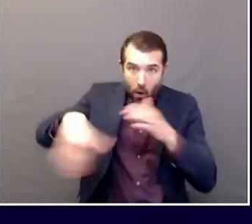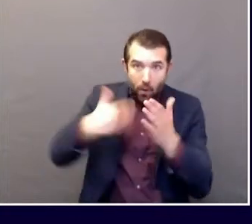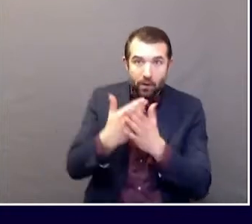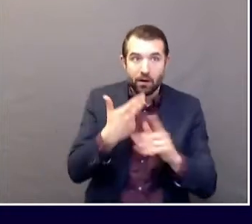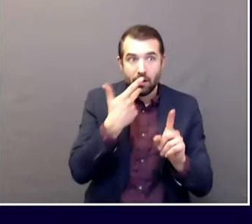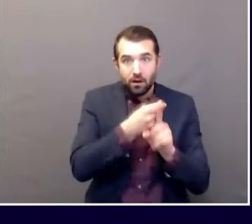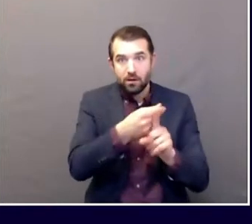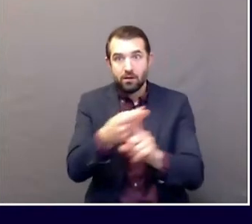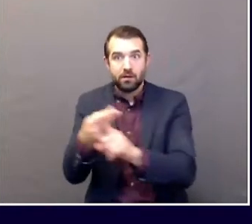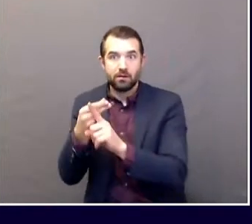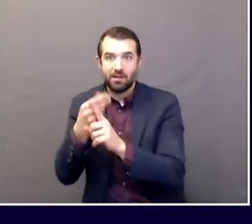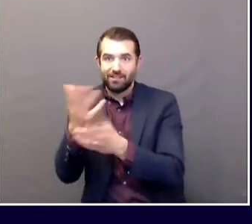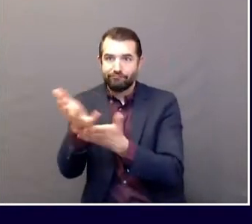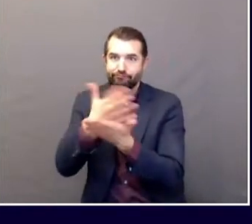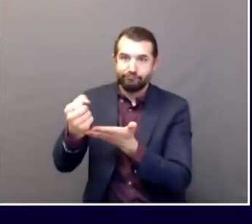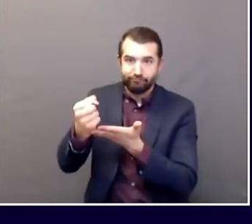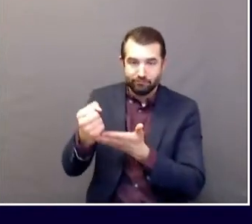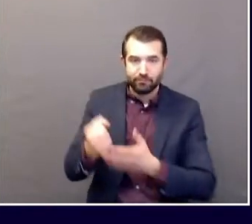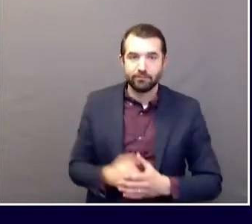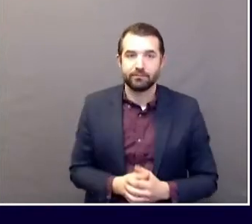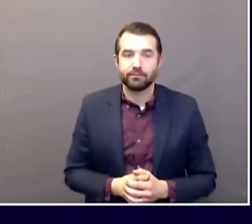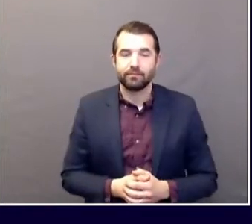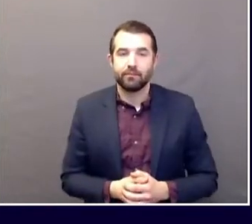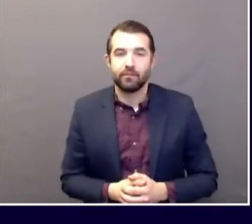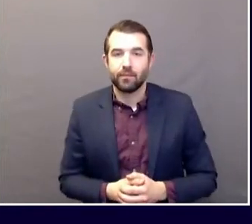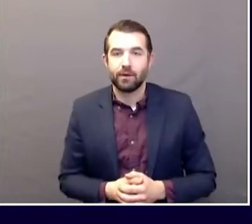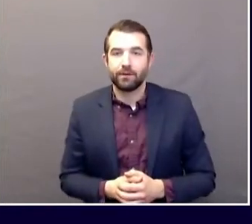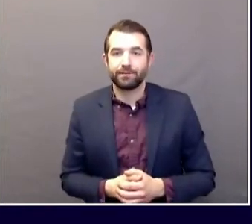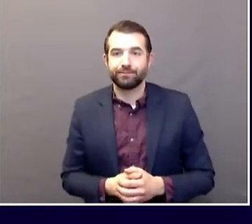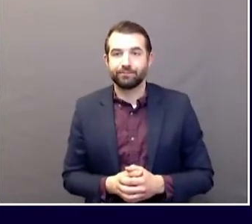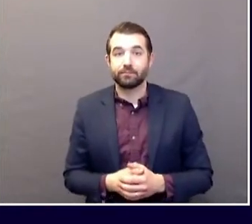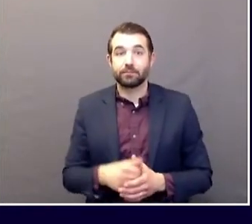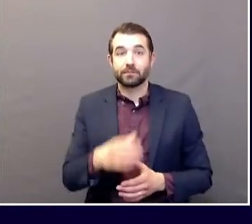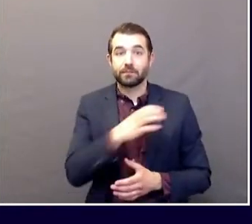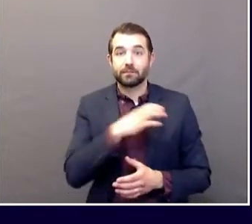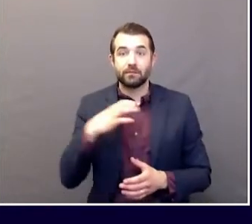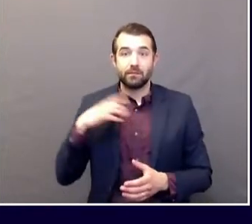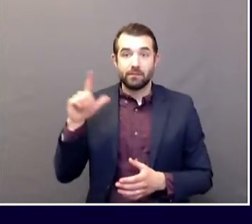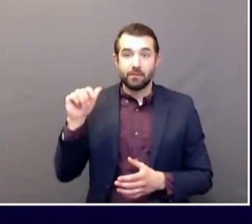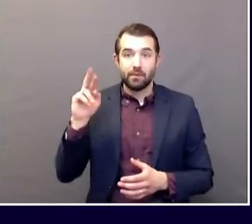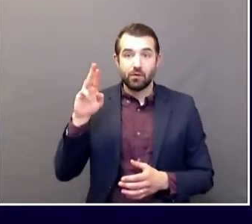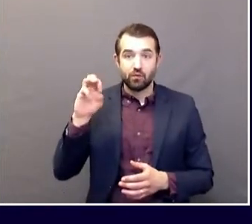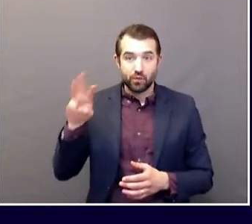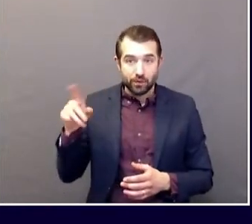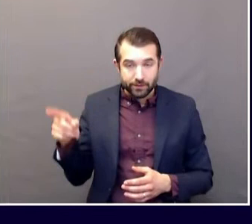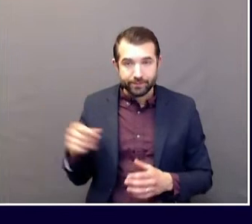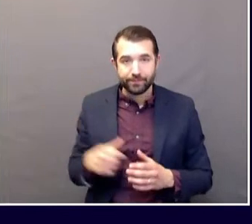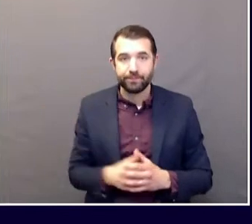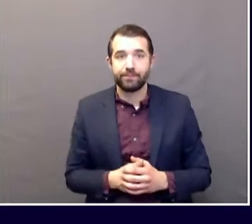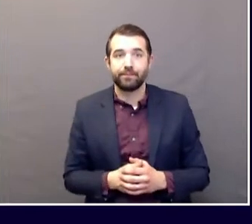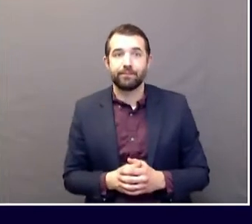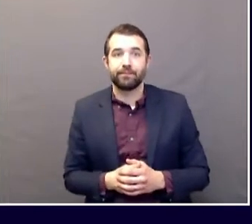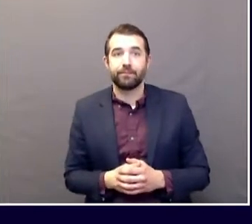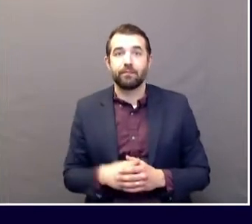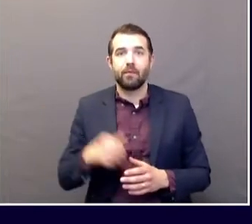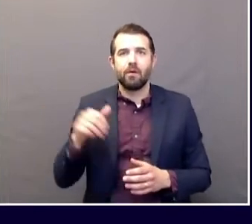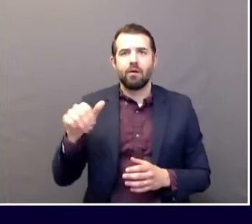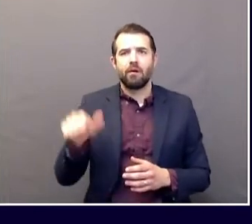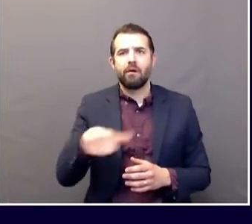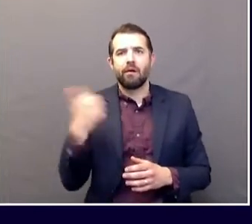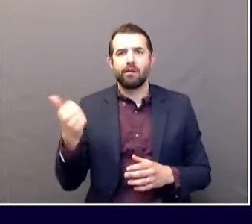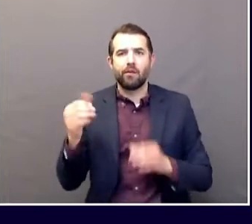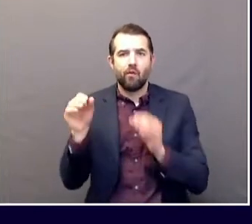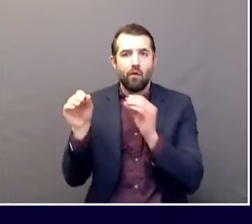going to continue to complement that activity with ideas like there are coalitions that have developed in Aroostook